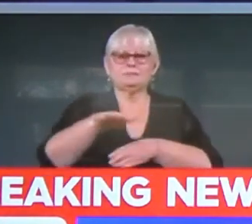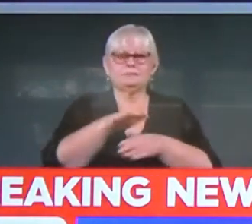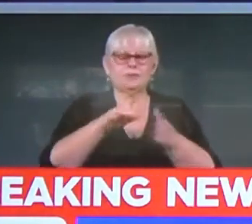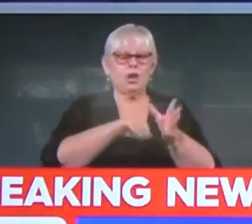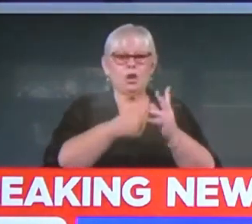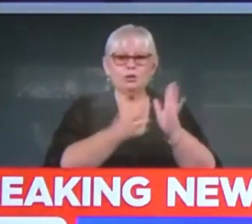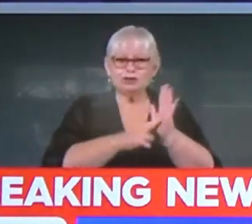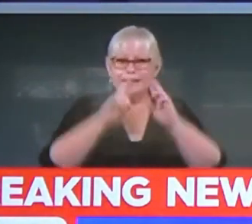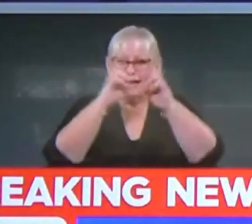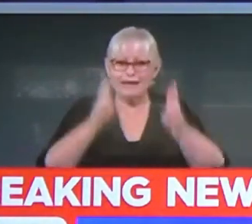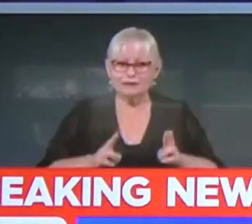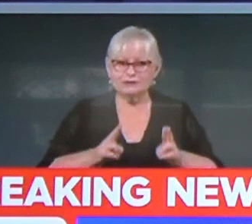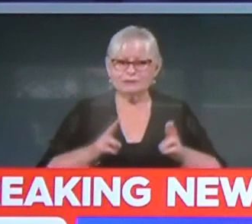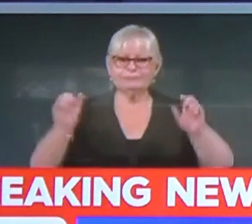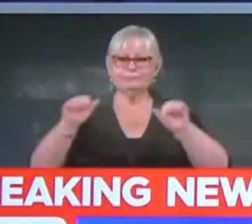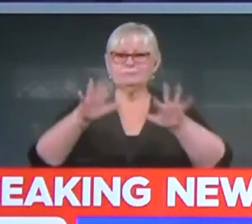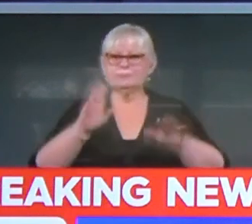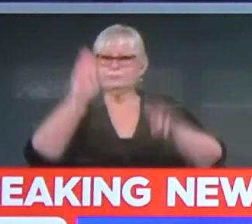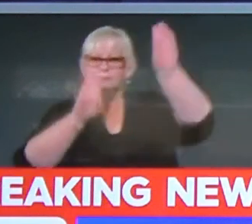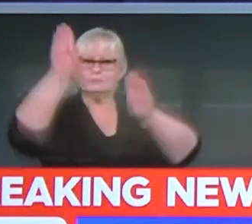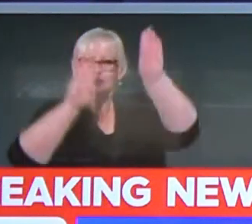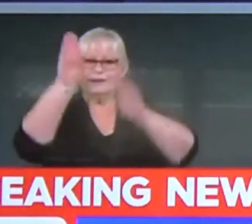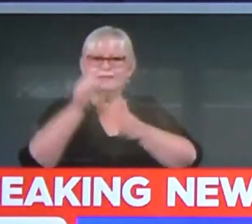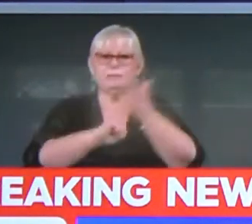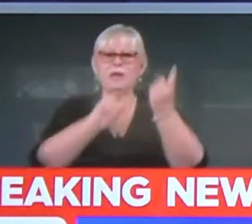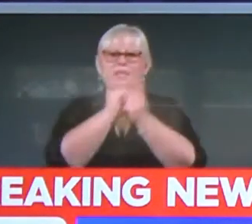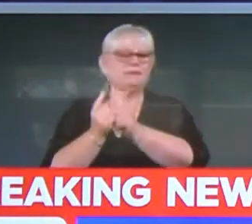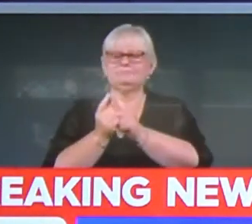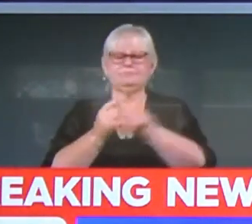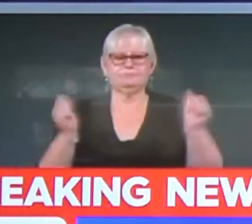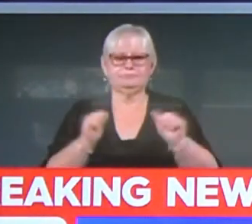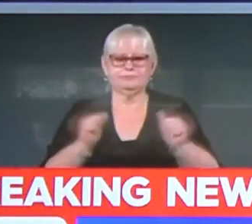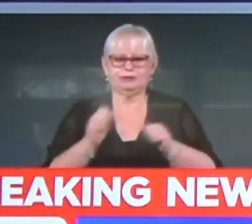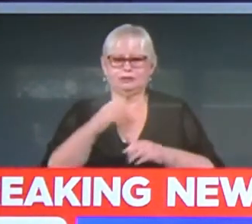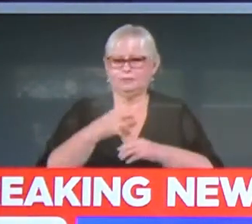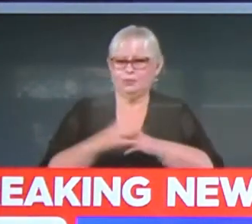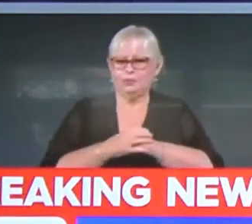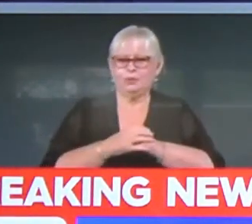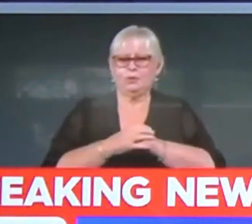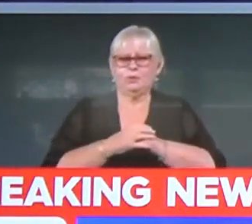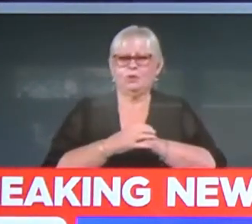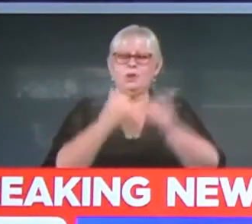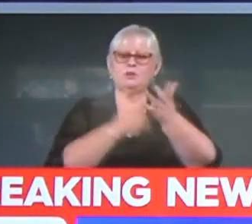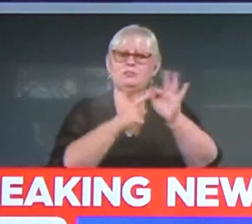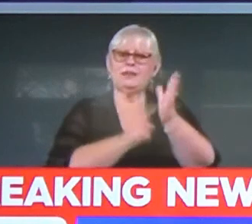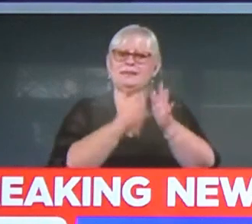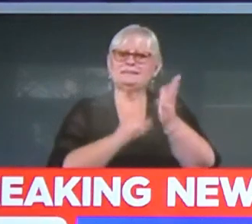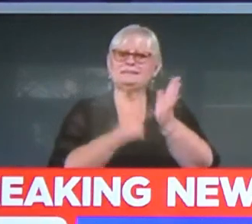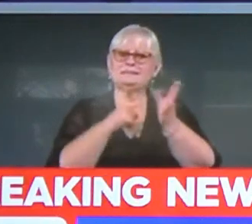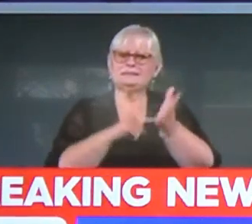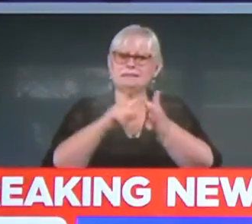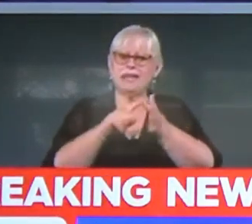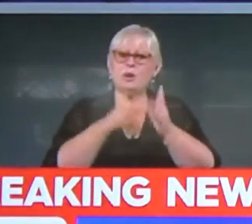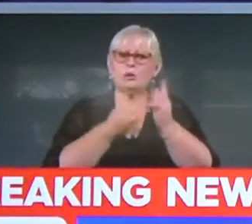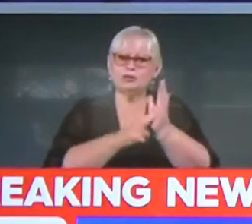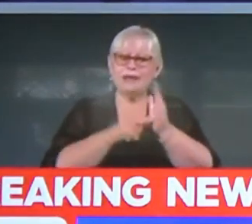auction houses, gatherings together in auction rooms, that can no longer continue. Real estate auctions and open